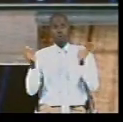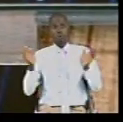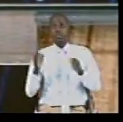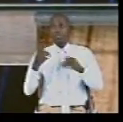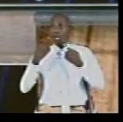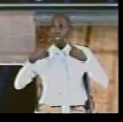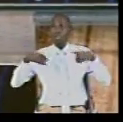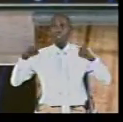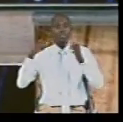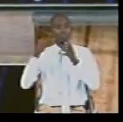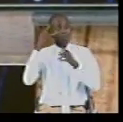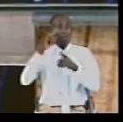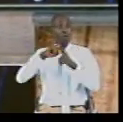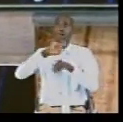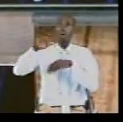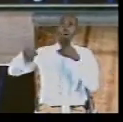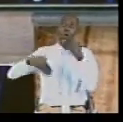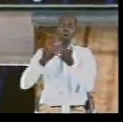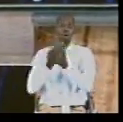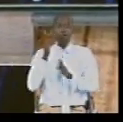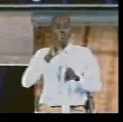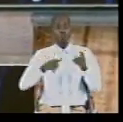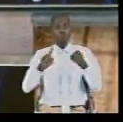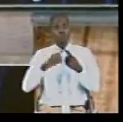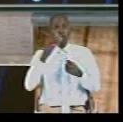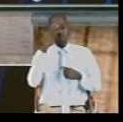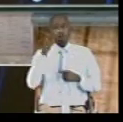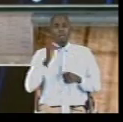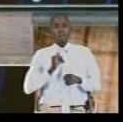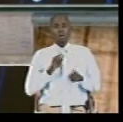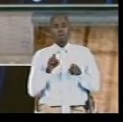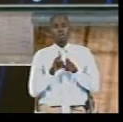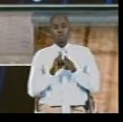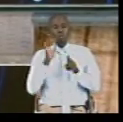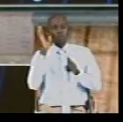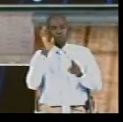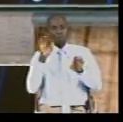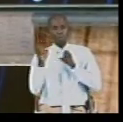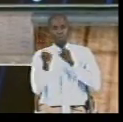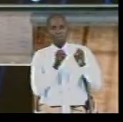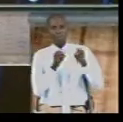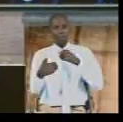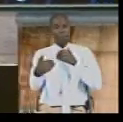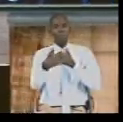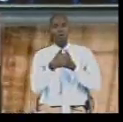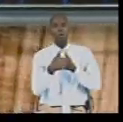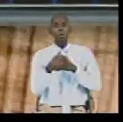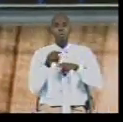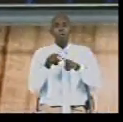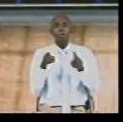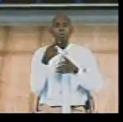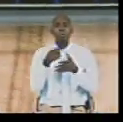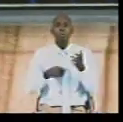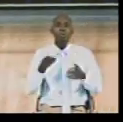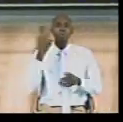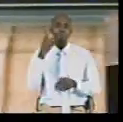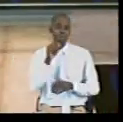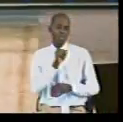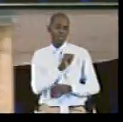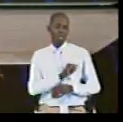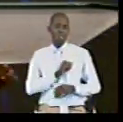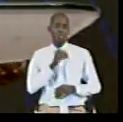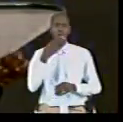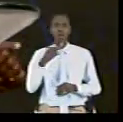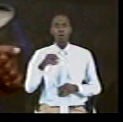media so that he too will face the shame. What was the attitude of Peter? Look at 2 Peter